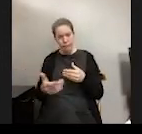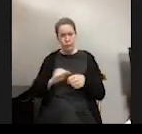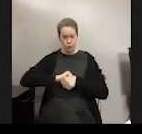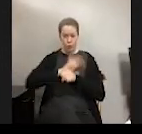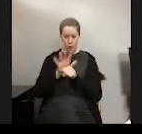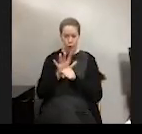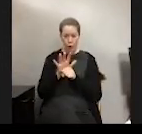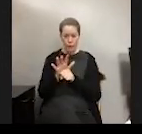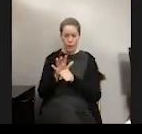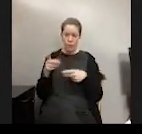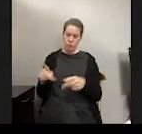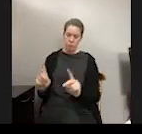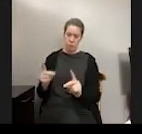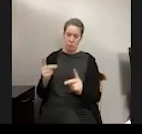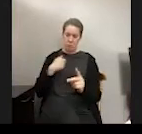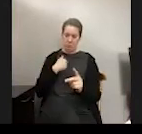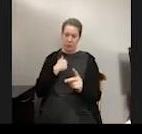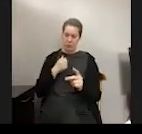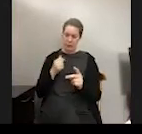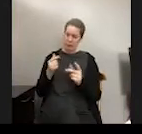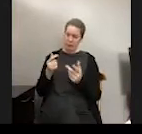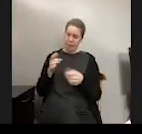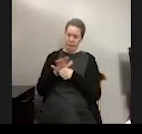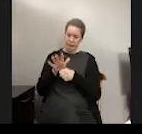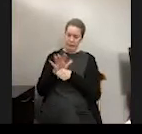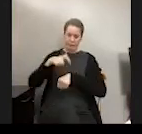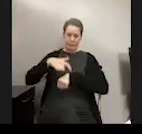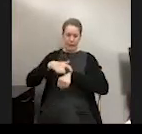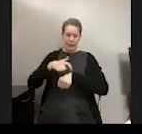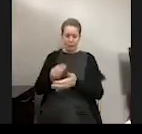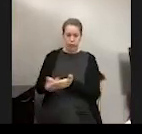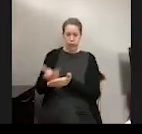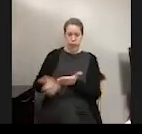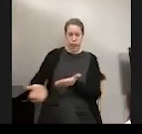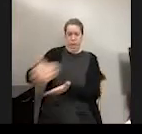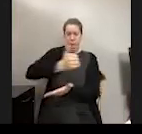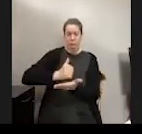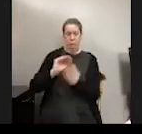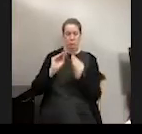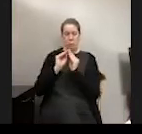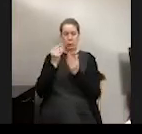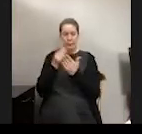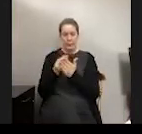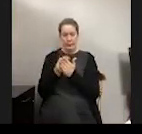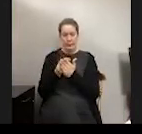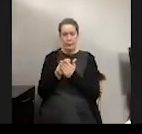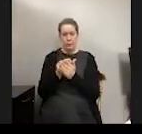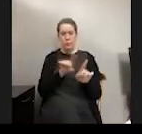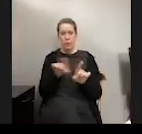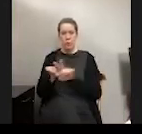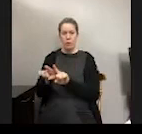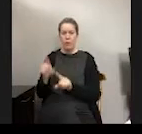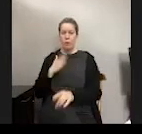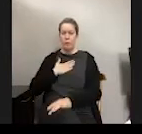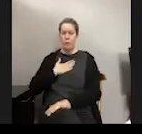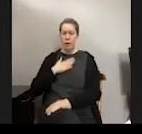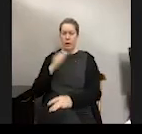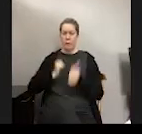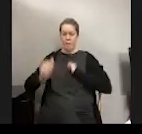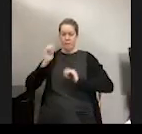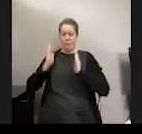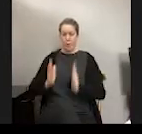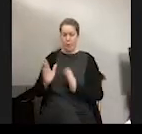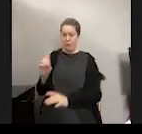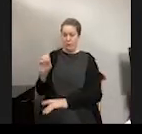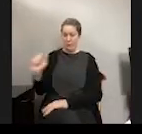money and really make this work exceptionally well. So, and also my disabled performers were quite stressed about having to go into